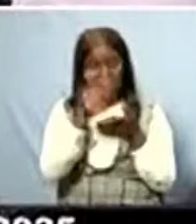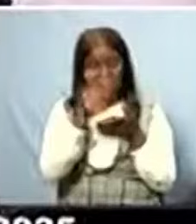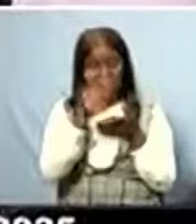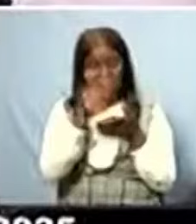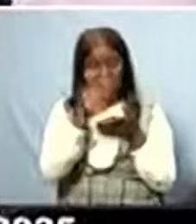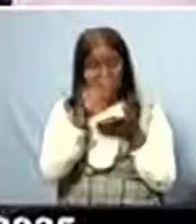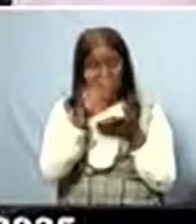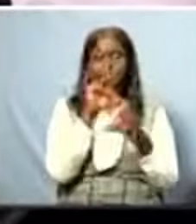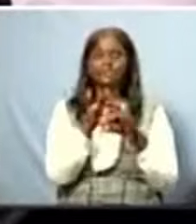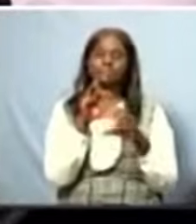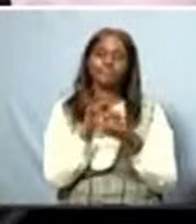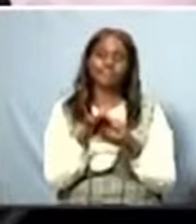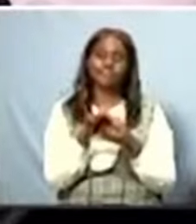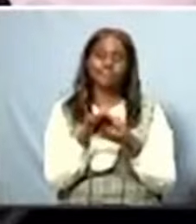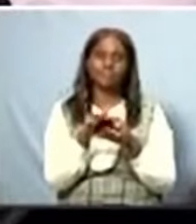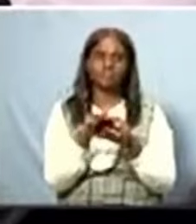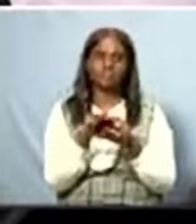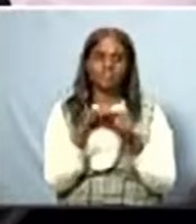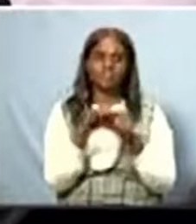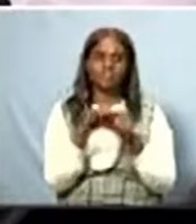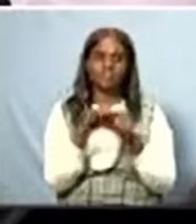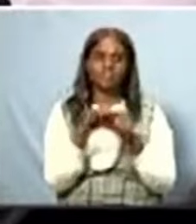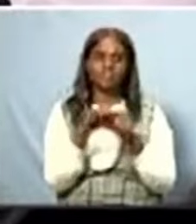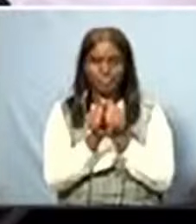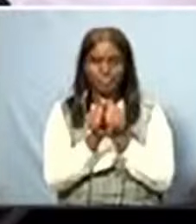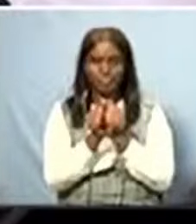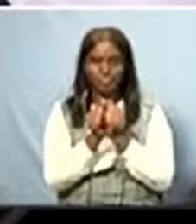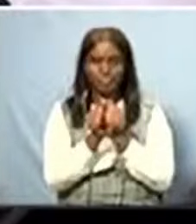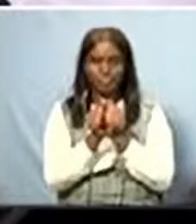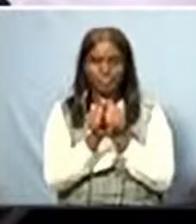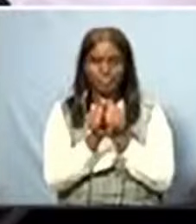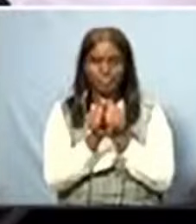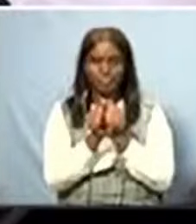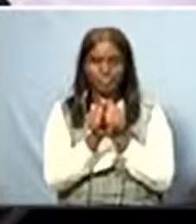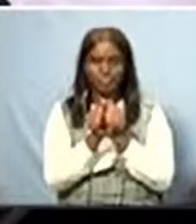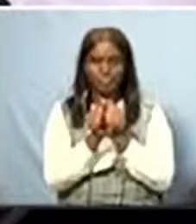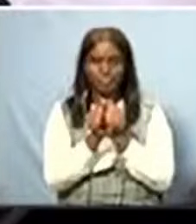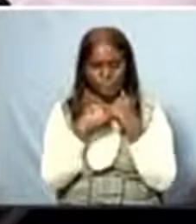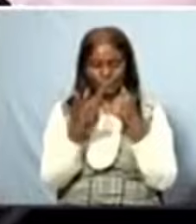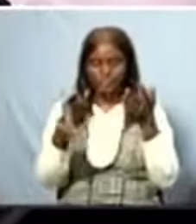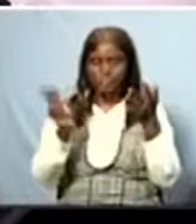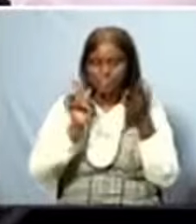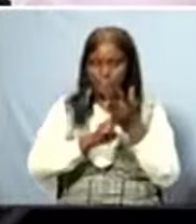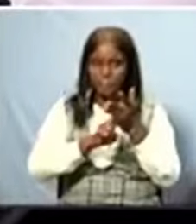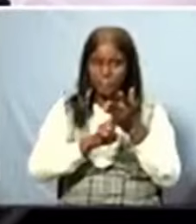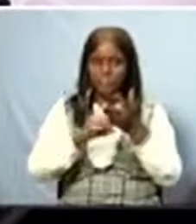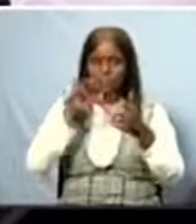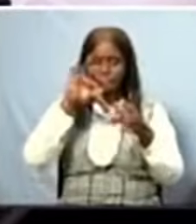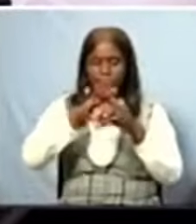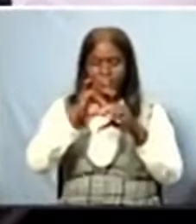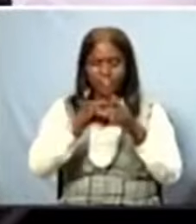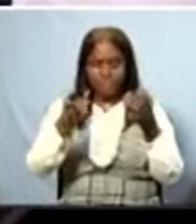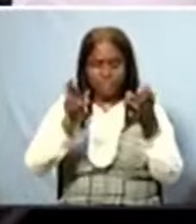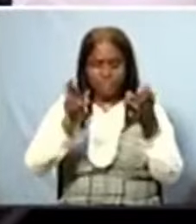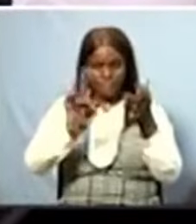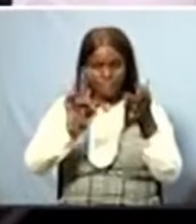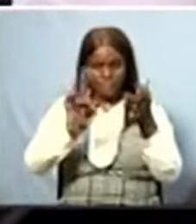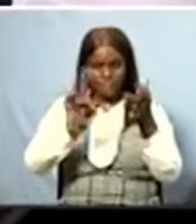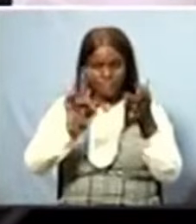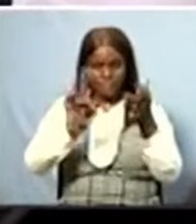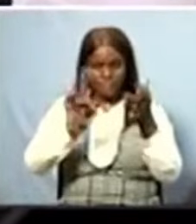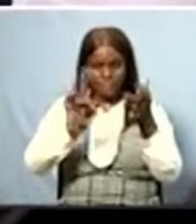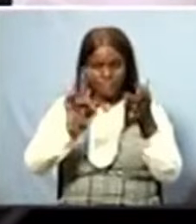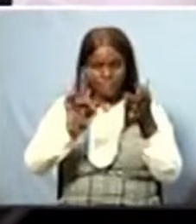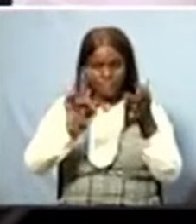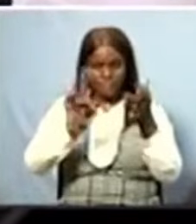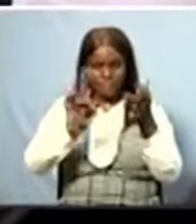the election. Then in terms of if there's a rerun consists of 2